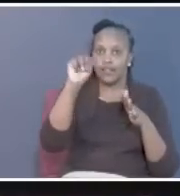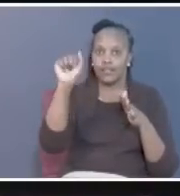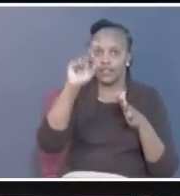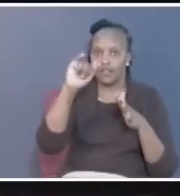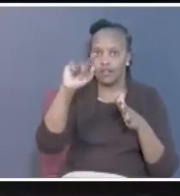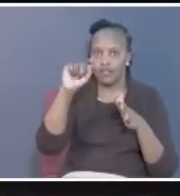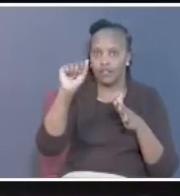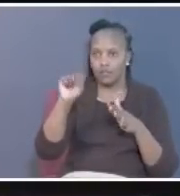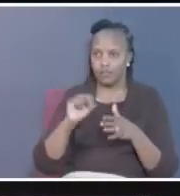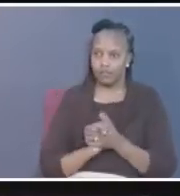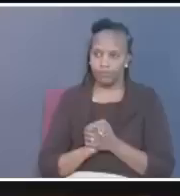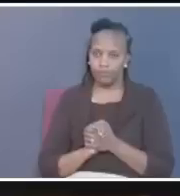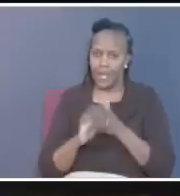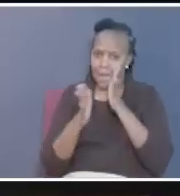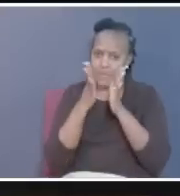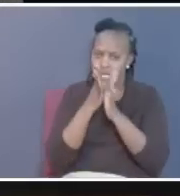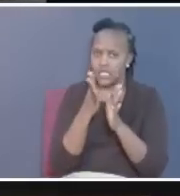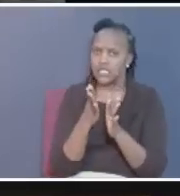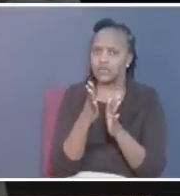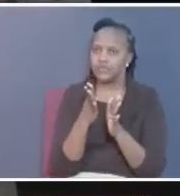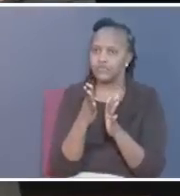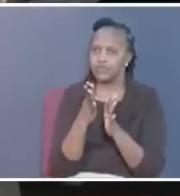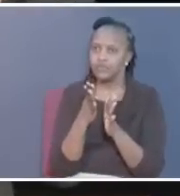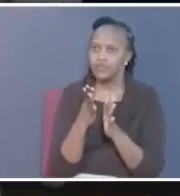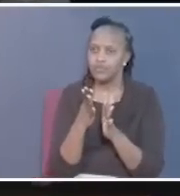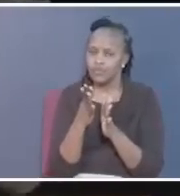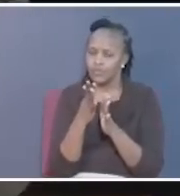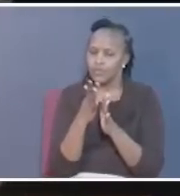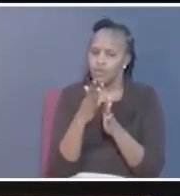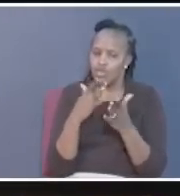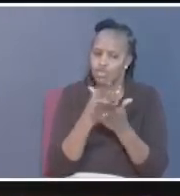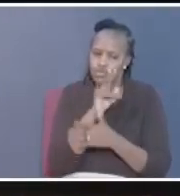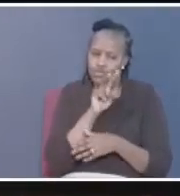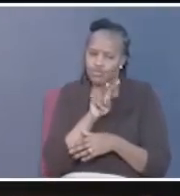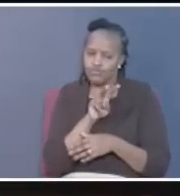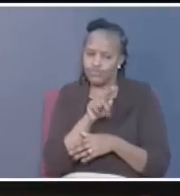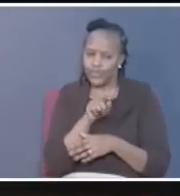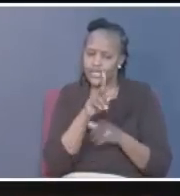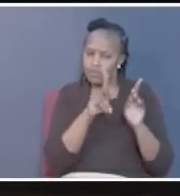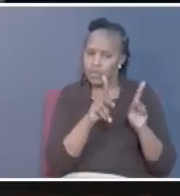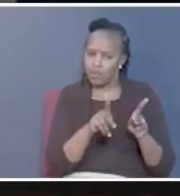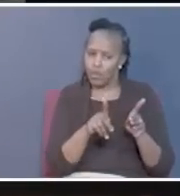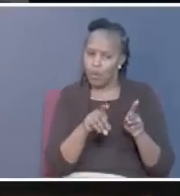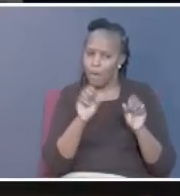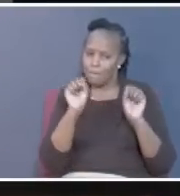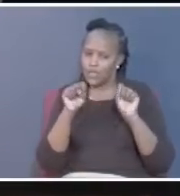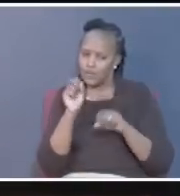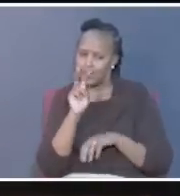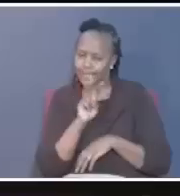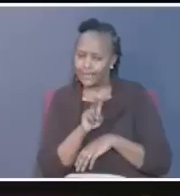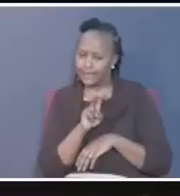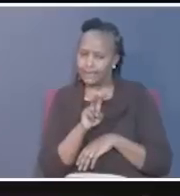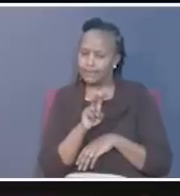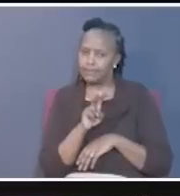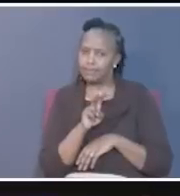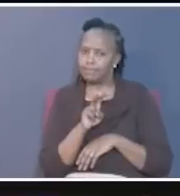Samaritan. Immediately, by just considering these characters, one can see a number of